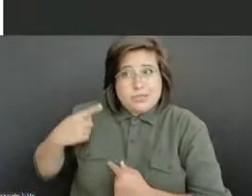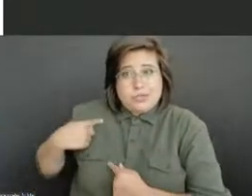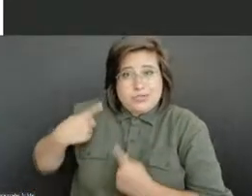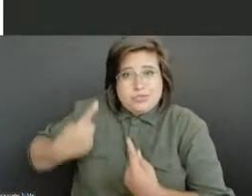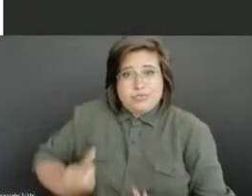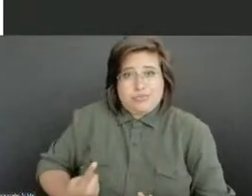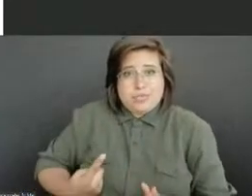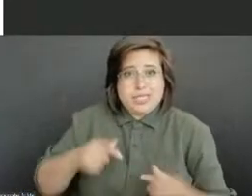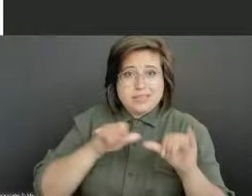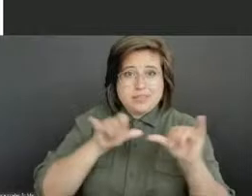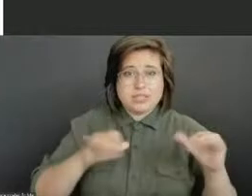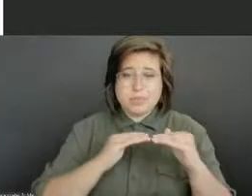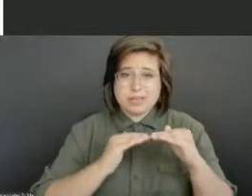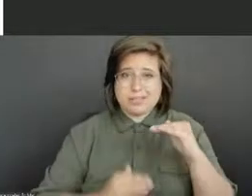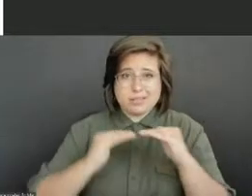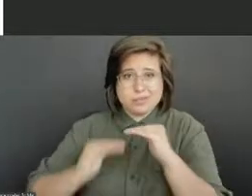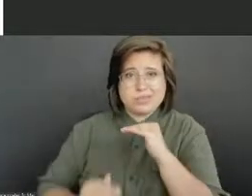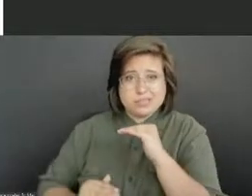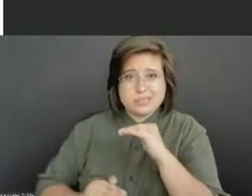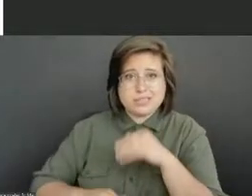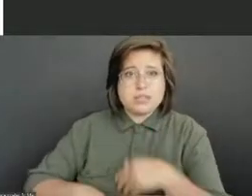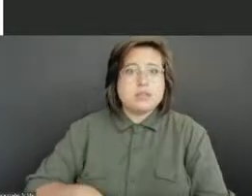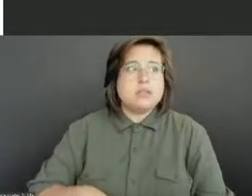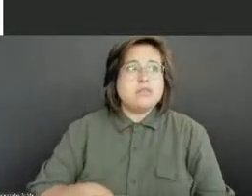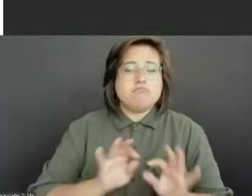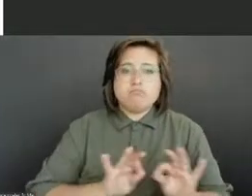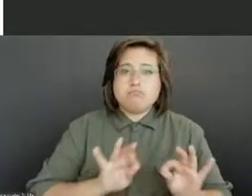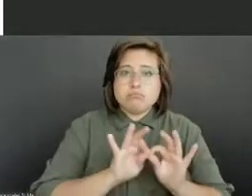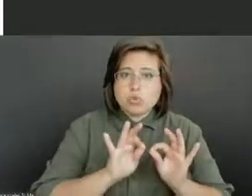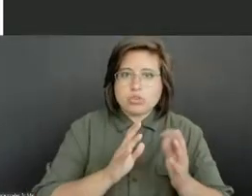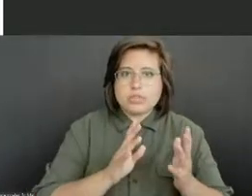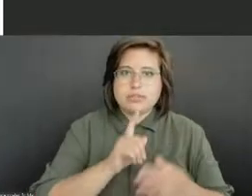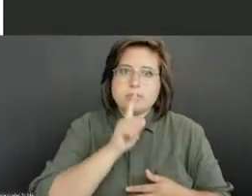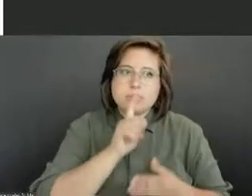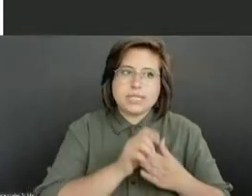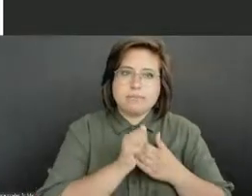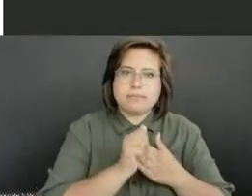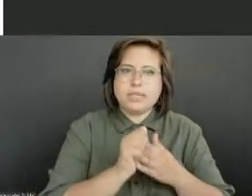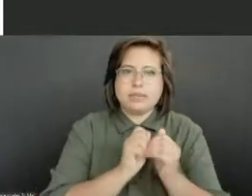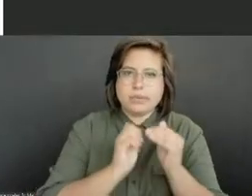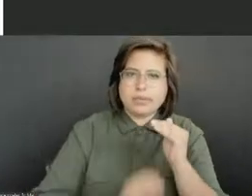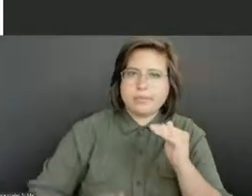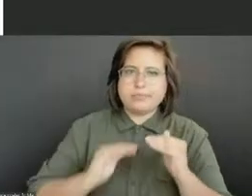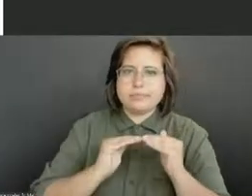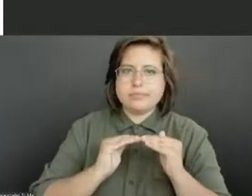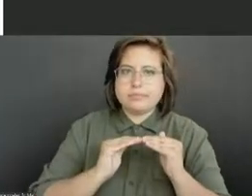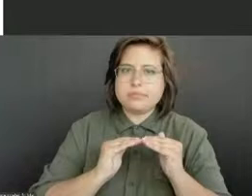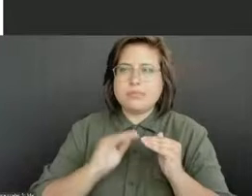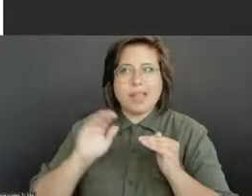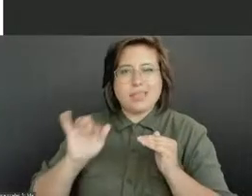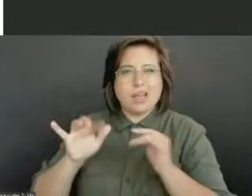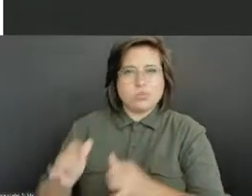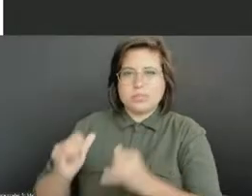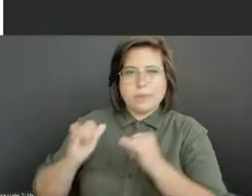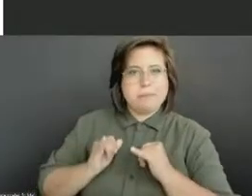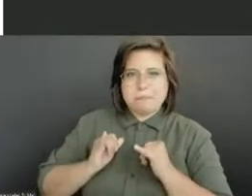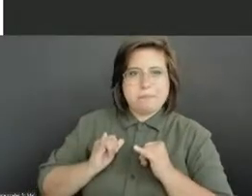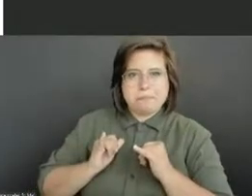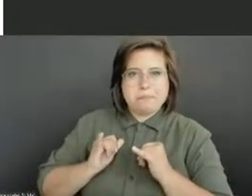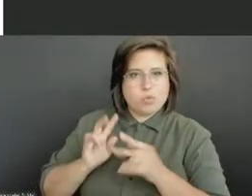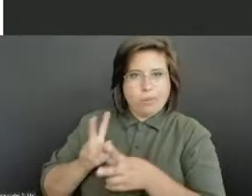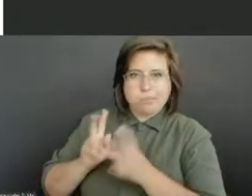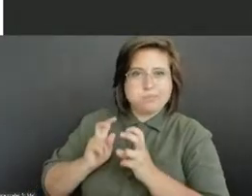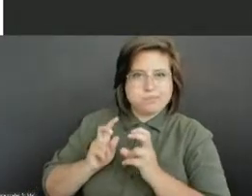systemic inequities, the importance of really leading with equity. So we really echo that problem statements